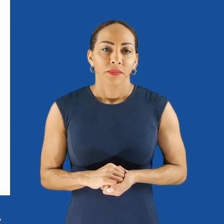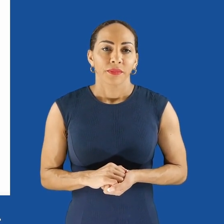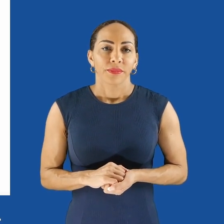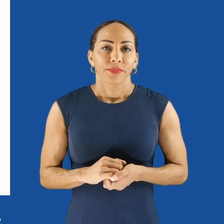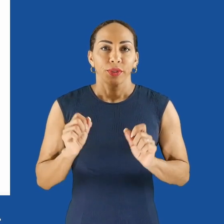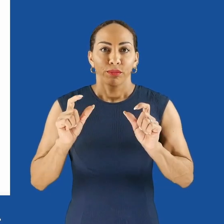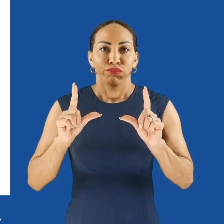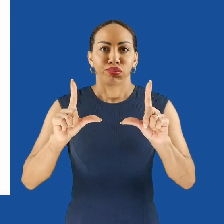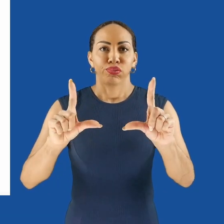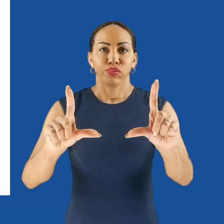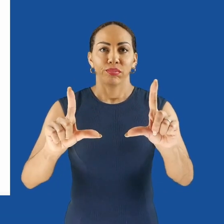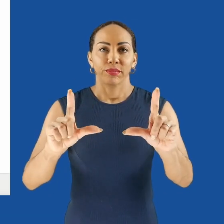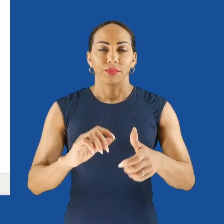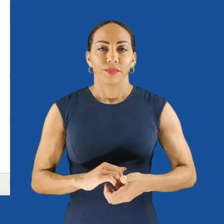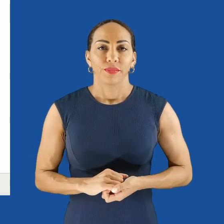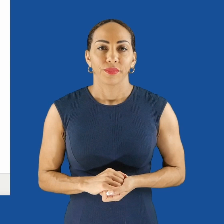And then I'm just going to zoom back out.